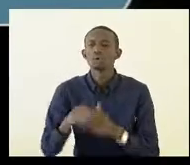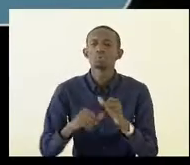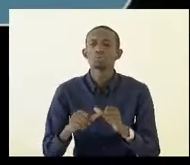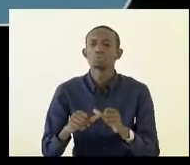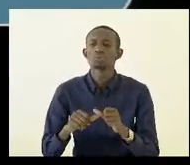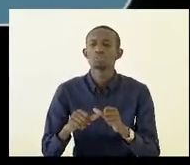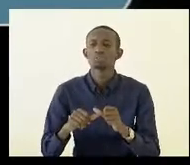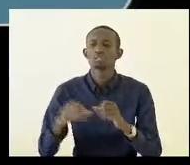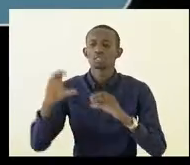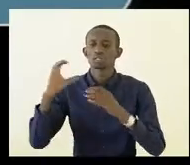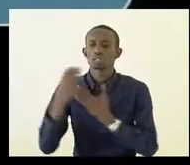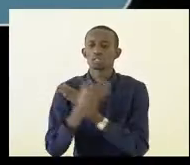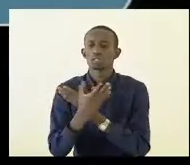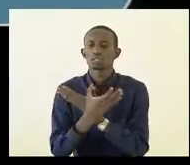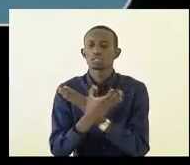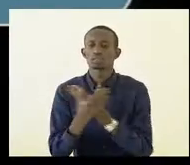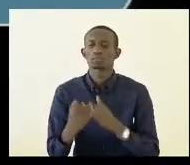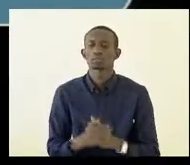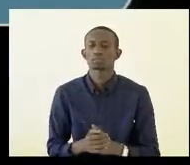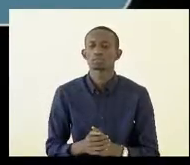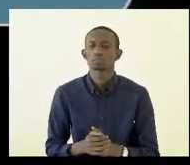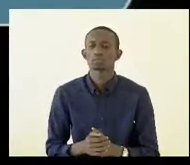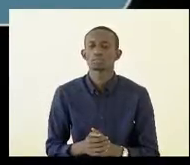norms? What about the